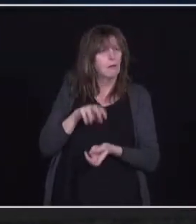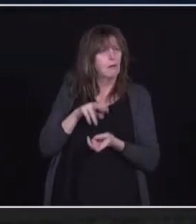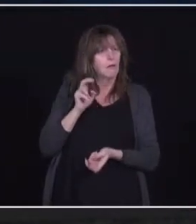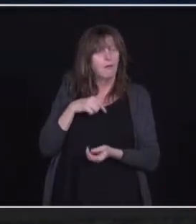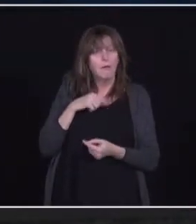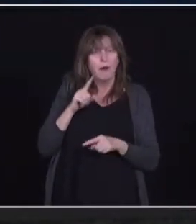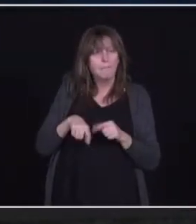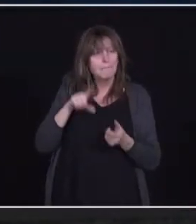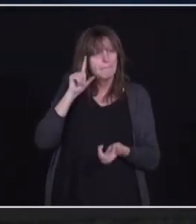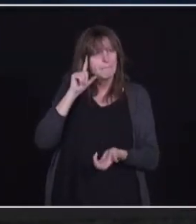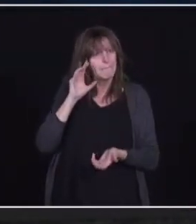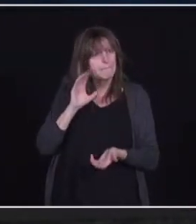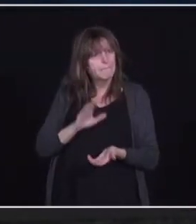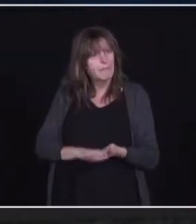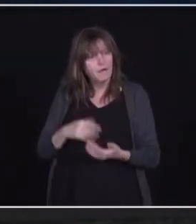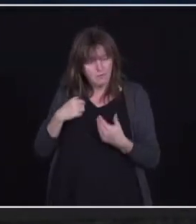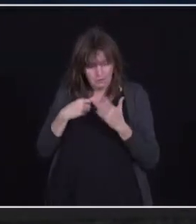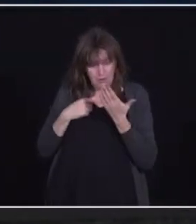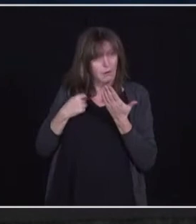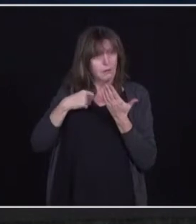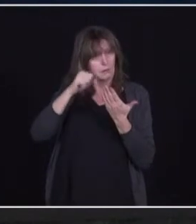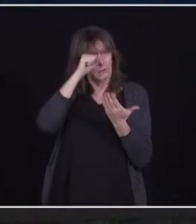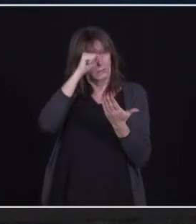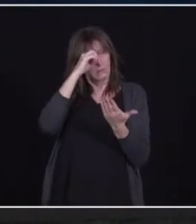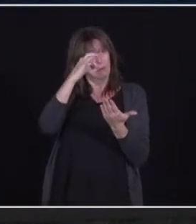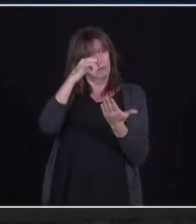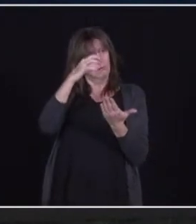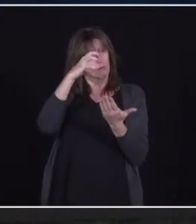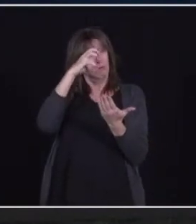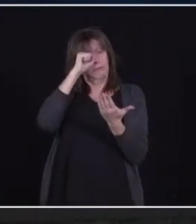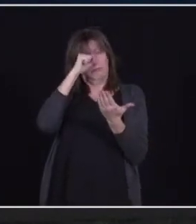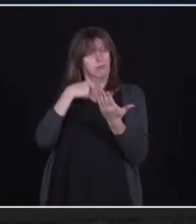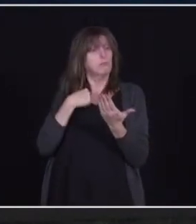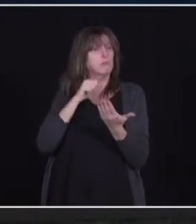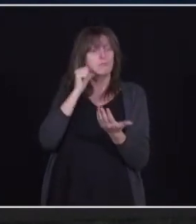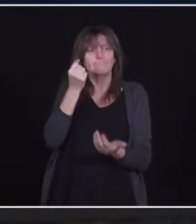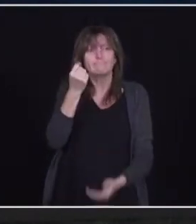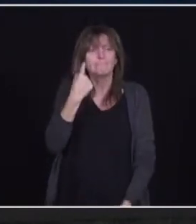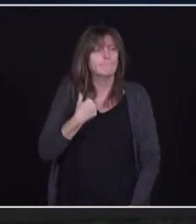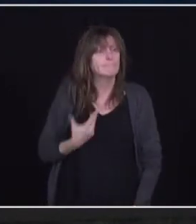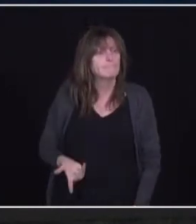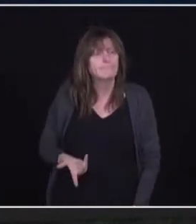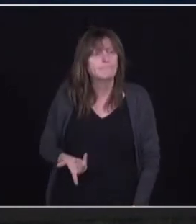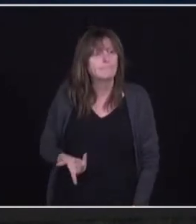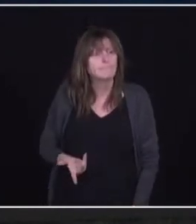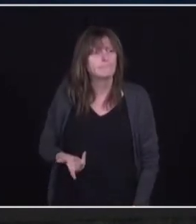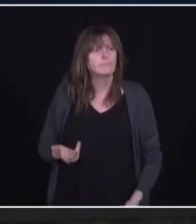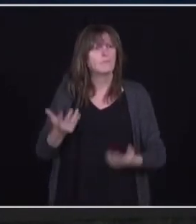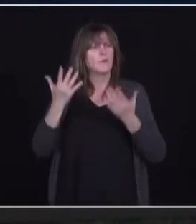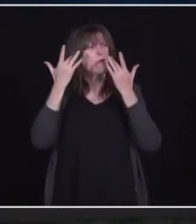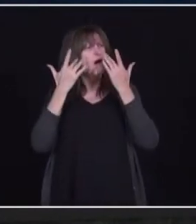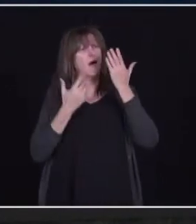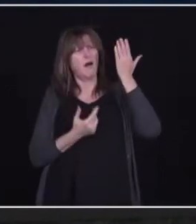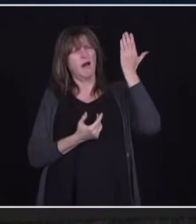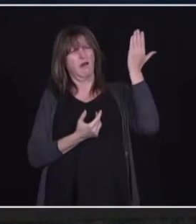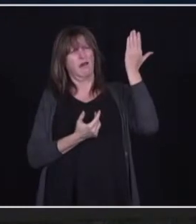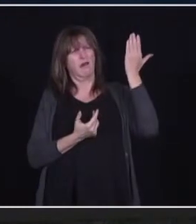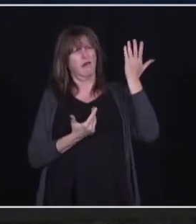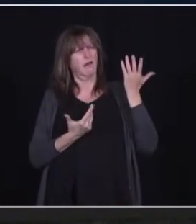And I just don't understand for the life of me why you want us to be uncompetitive when